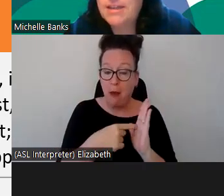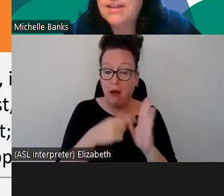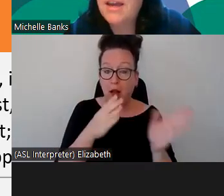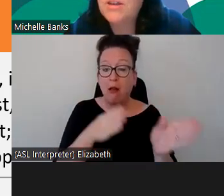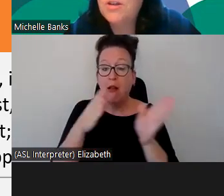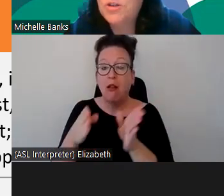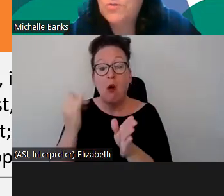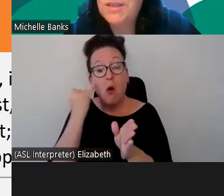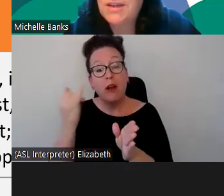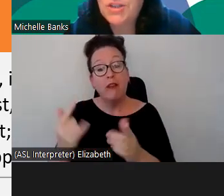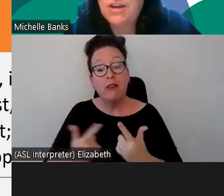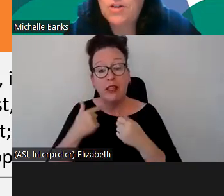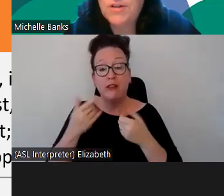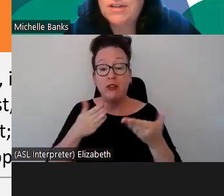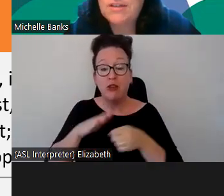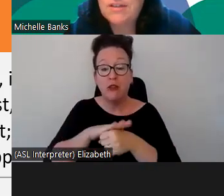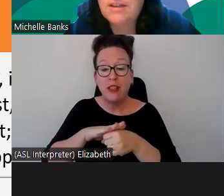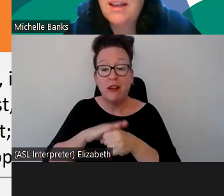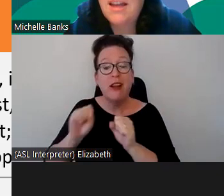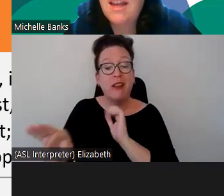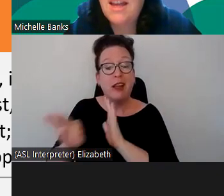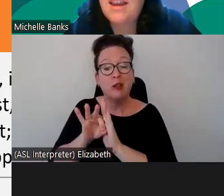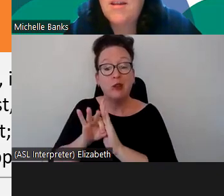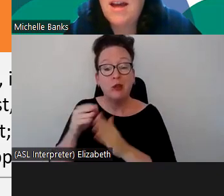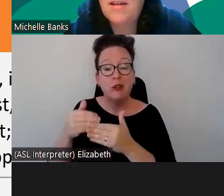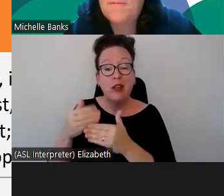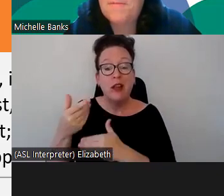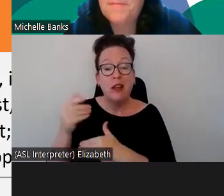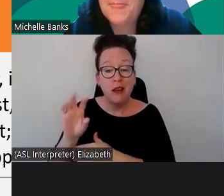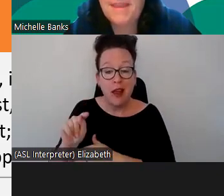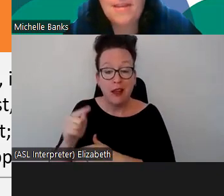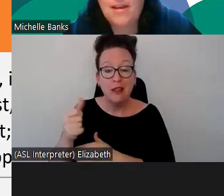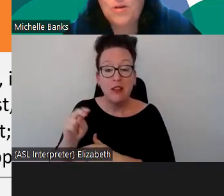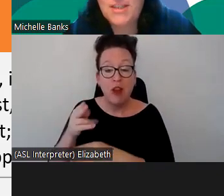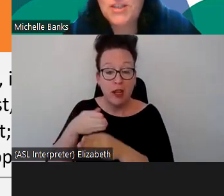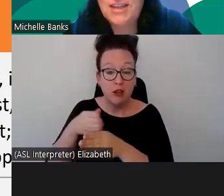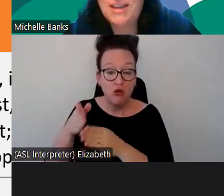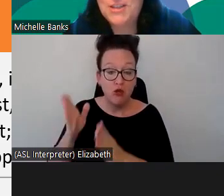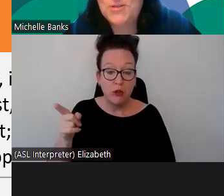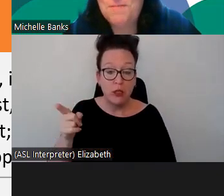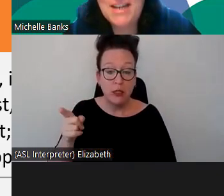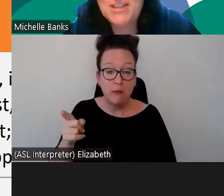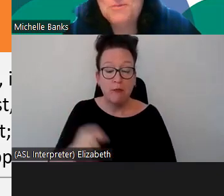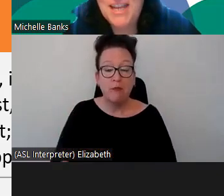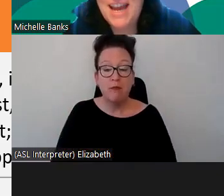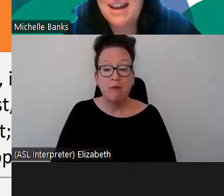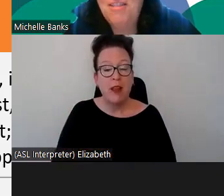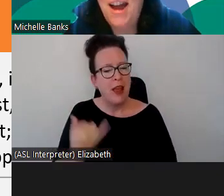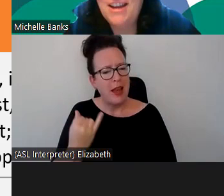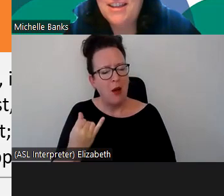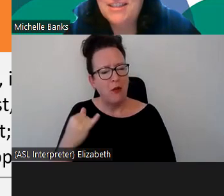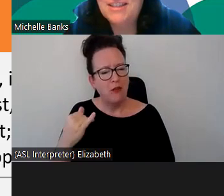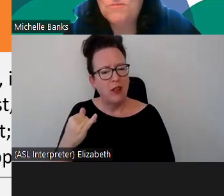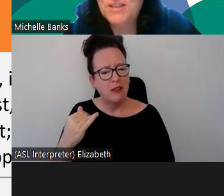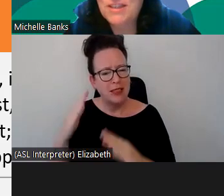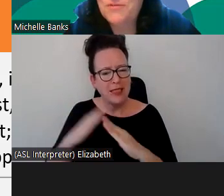areas, they can choose NextGen careers. And a question, as you can imagine, we get a